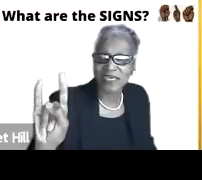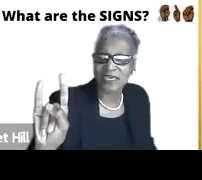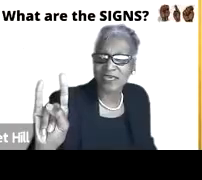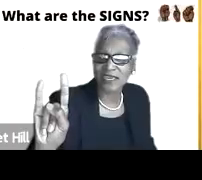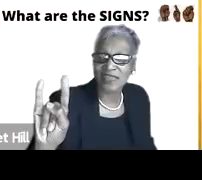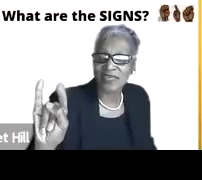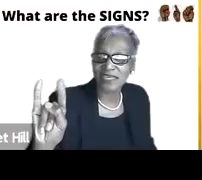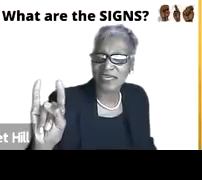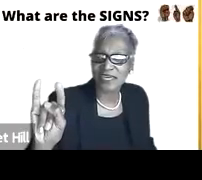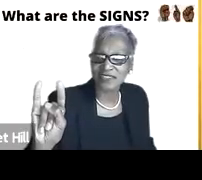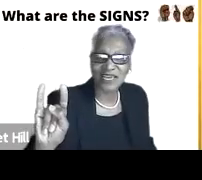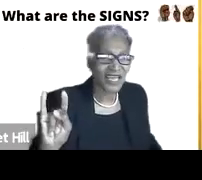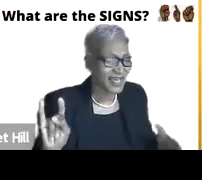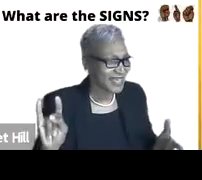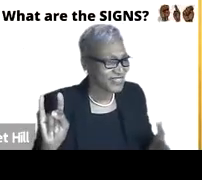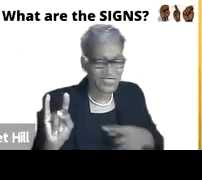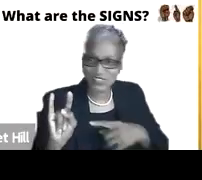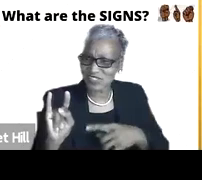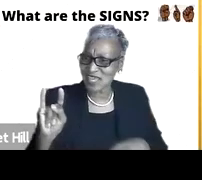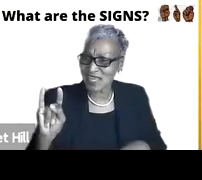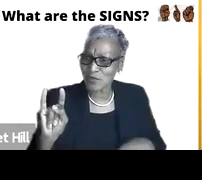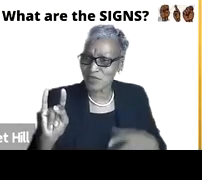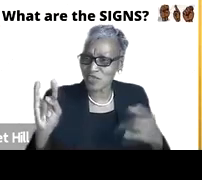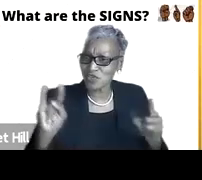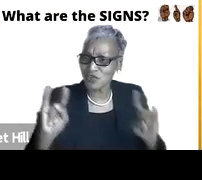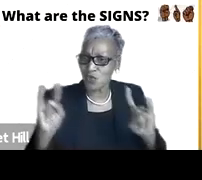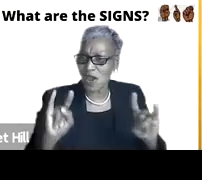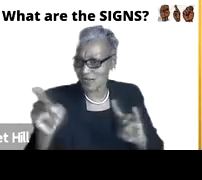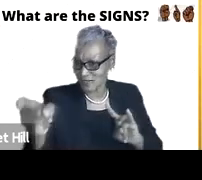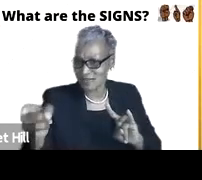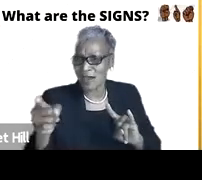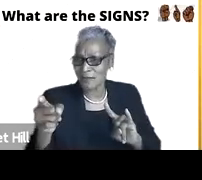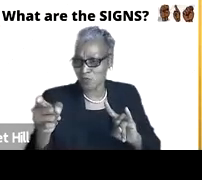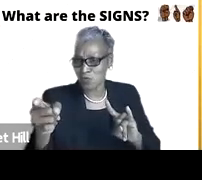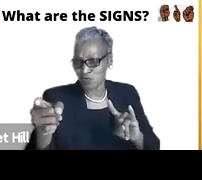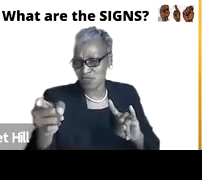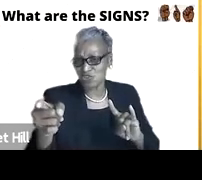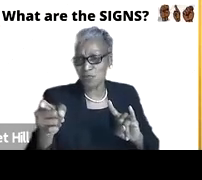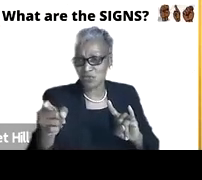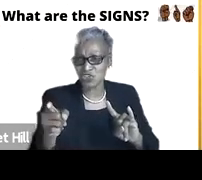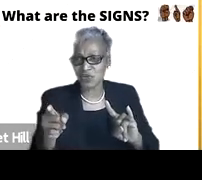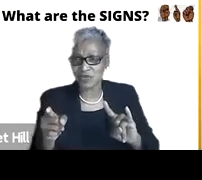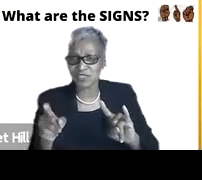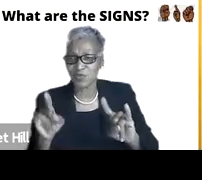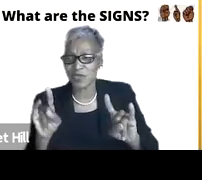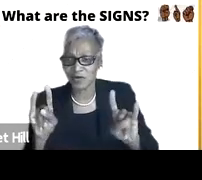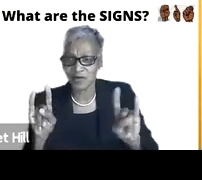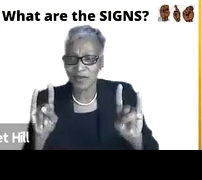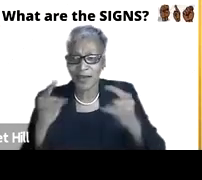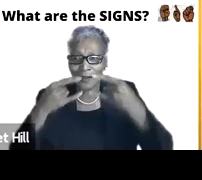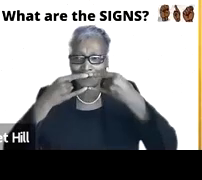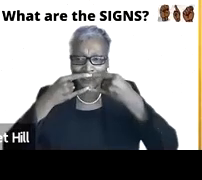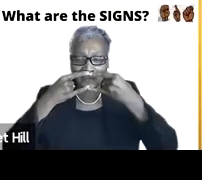the pinky and the index. I think this is a sign like what they use for rock. The interpreter is sharing it as